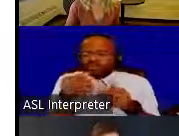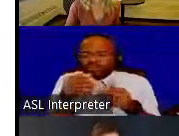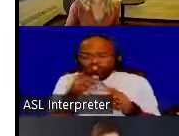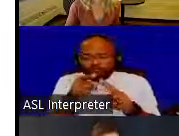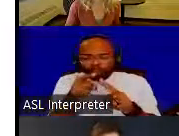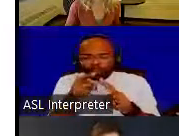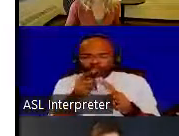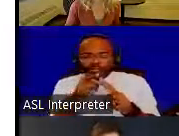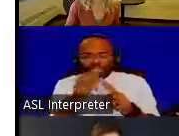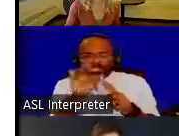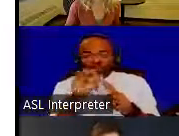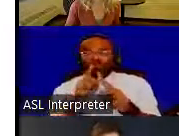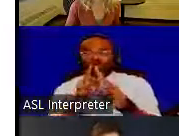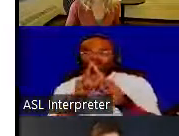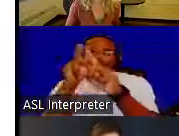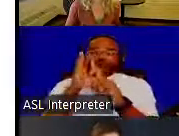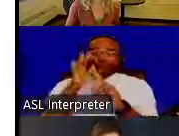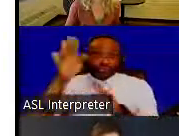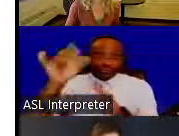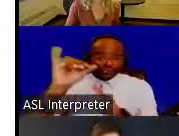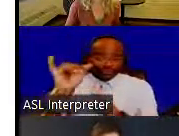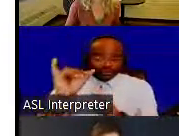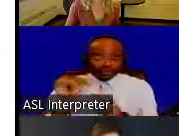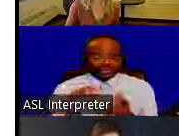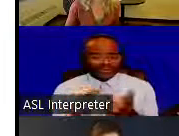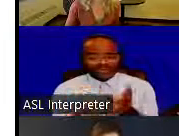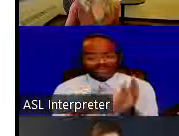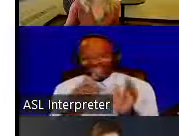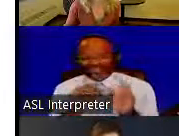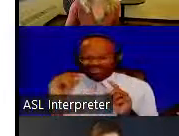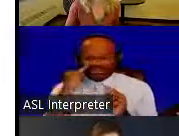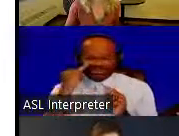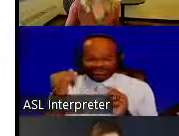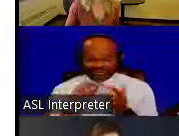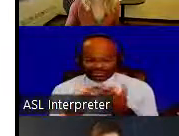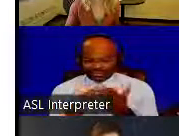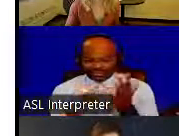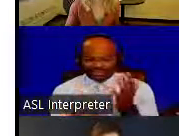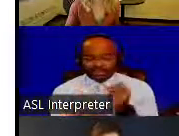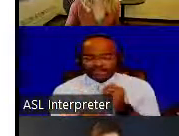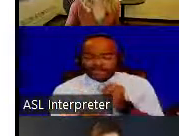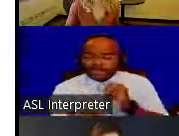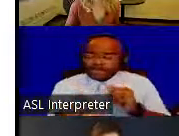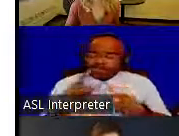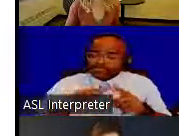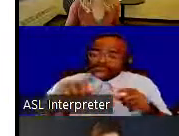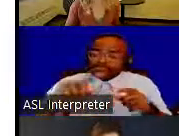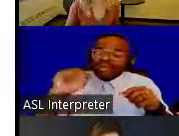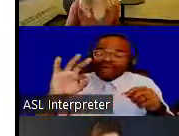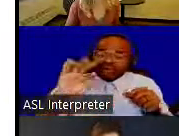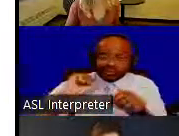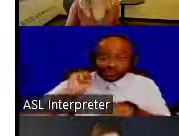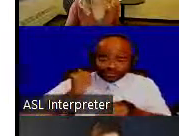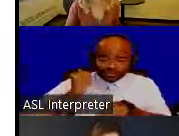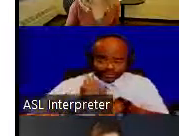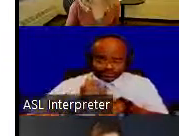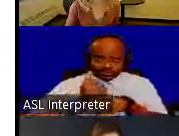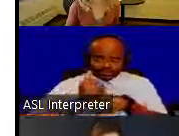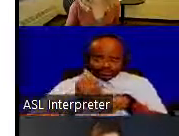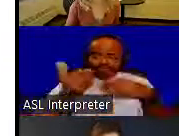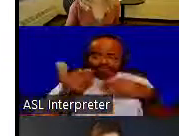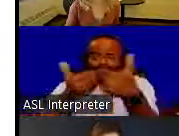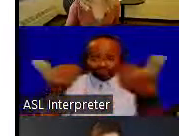any longer-term ideas that might be out there. And then, you know, if you kind of set those apart as